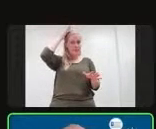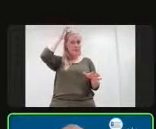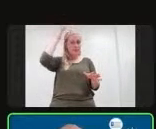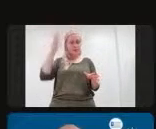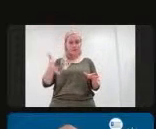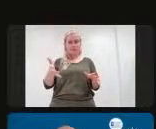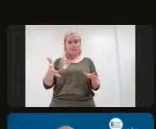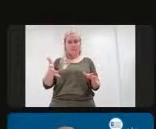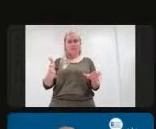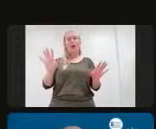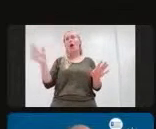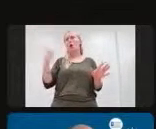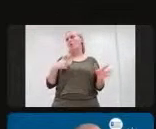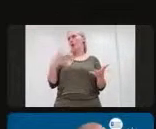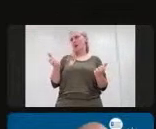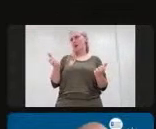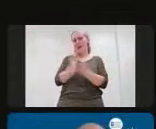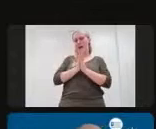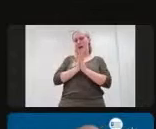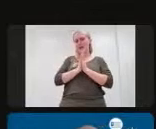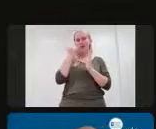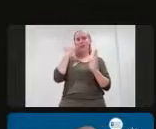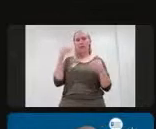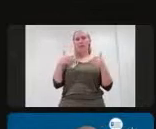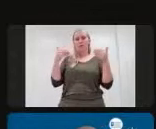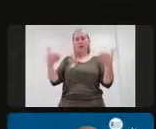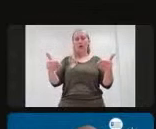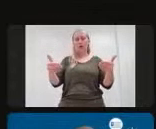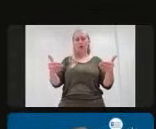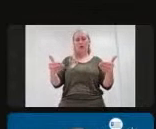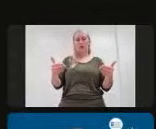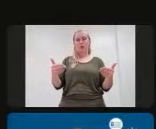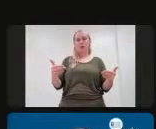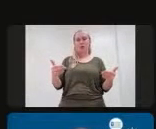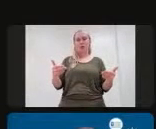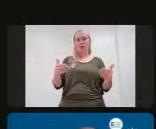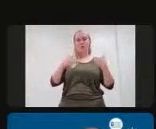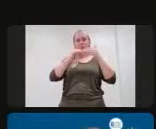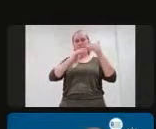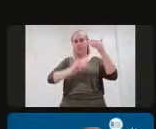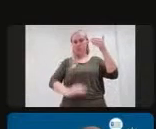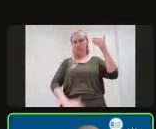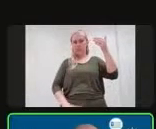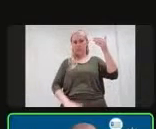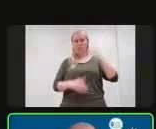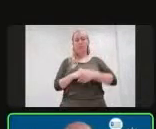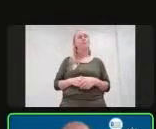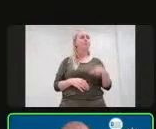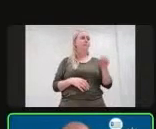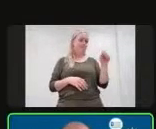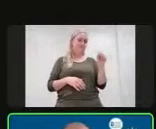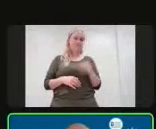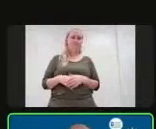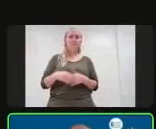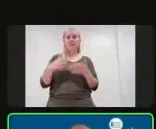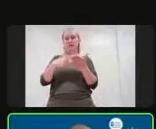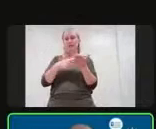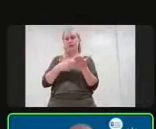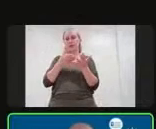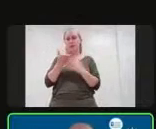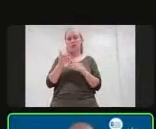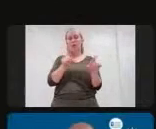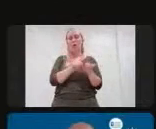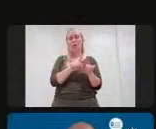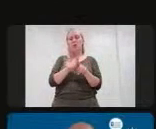Oh, and then I was just going to ask if we could move on to the rest of these to talk through them, but also